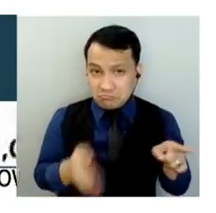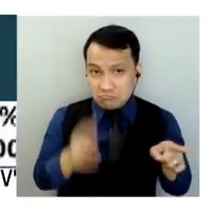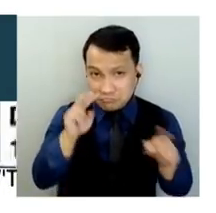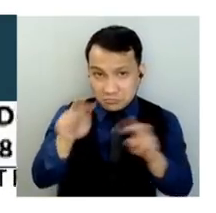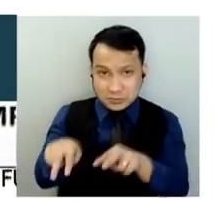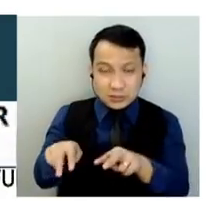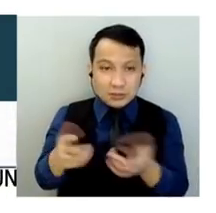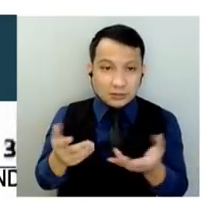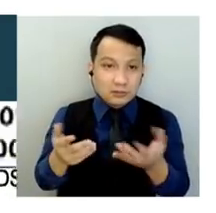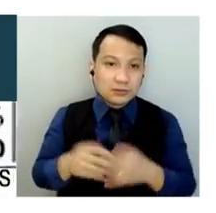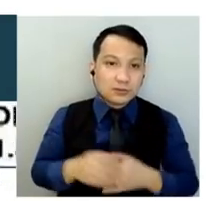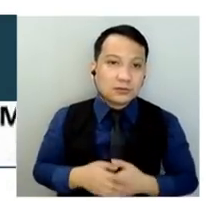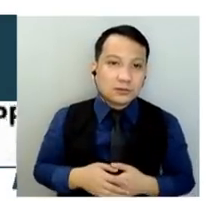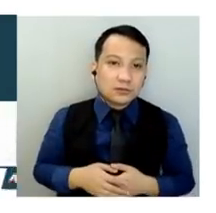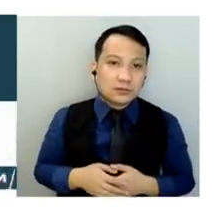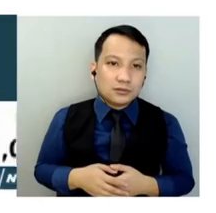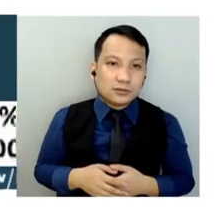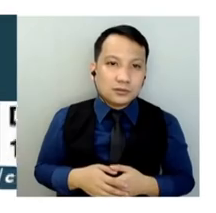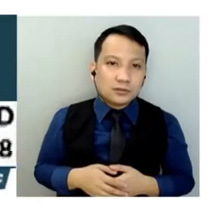that?